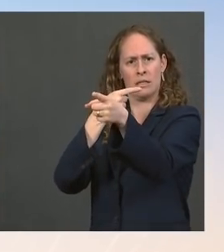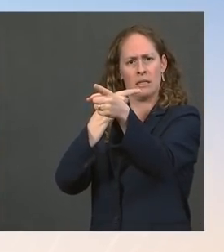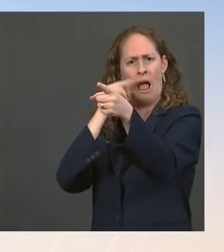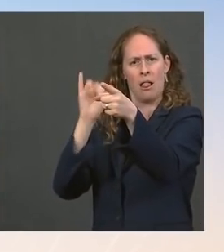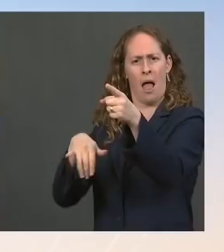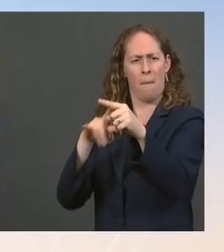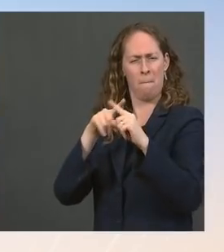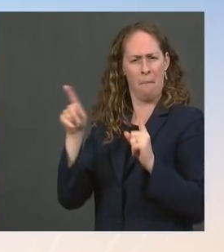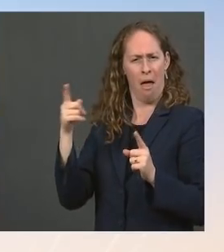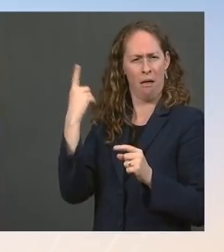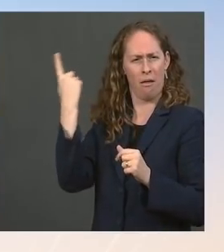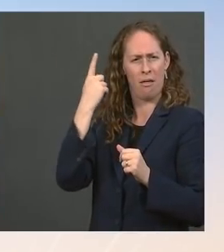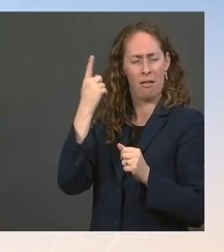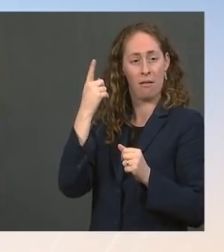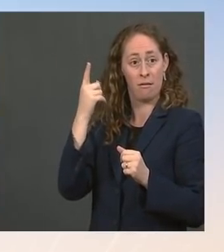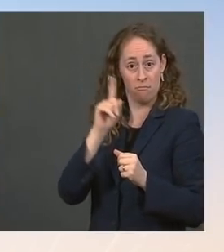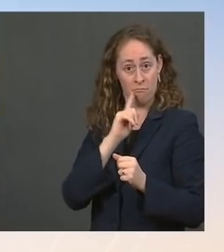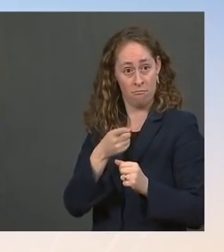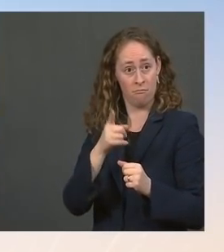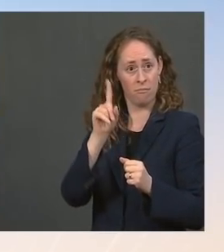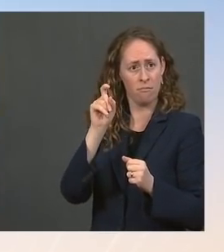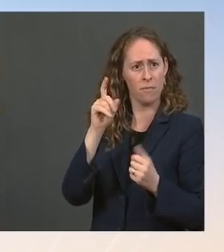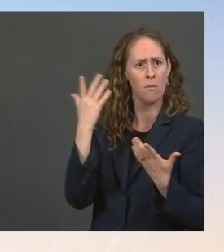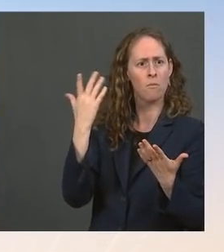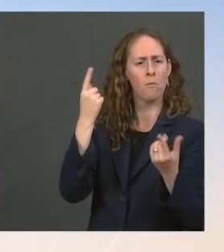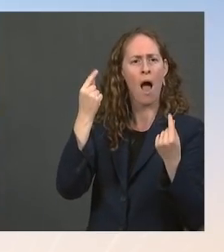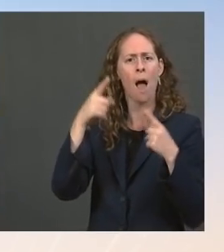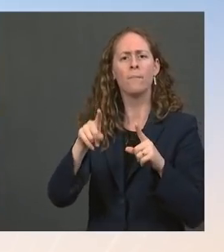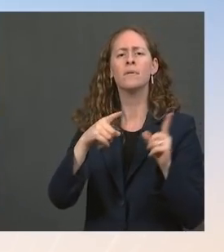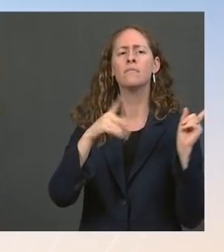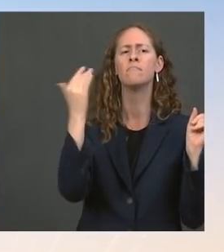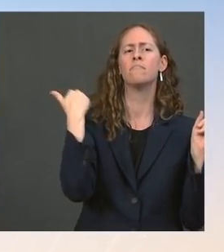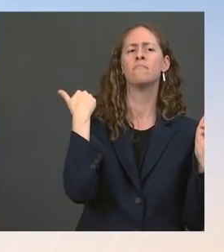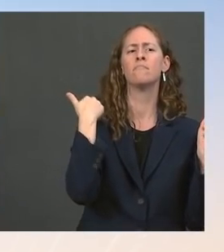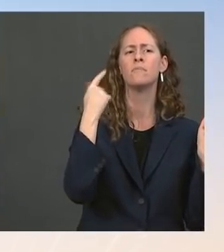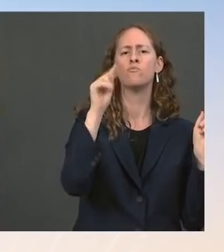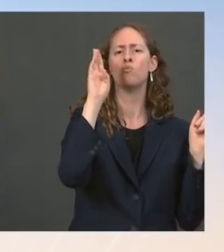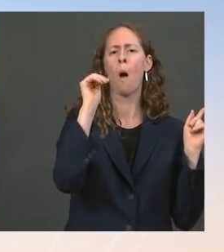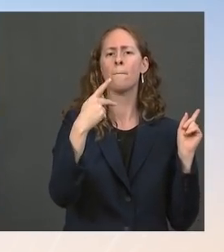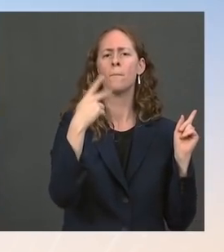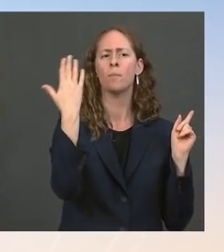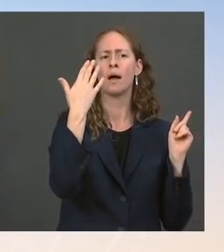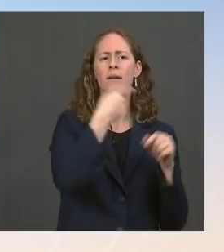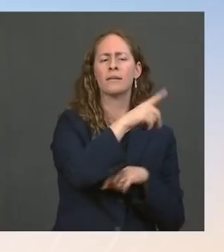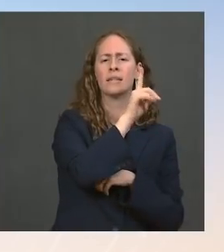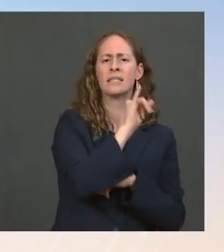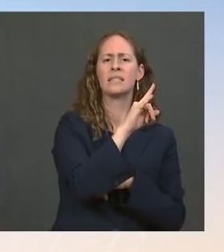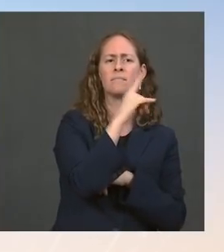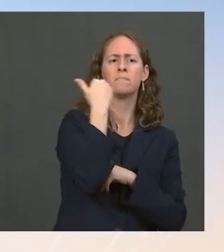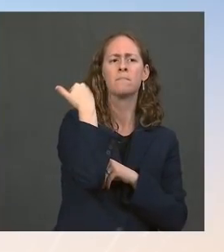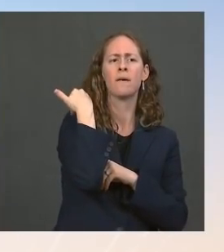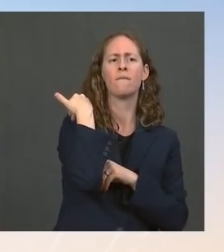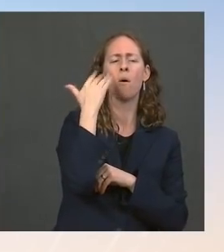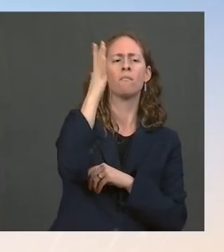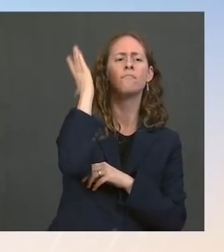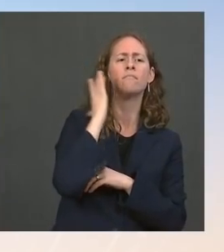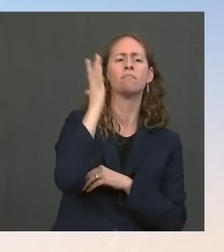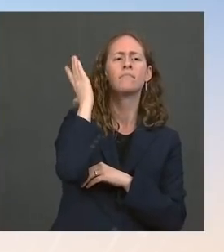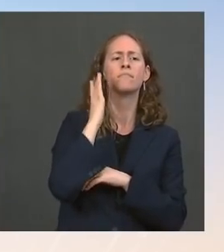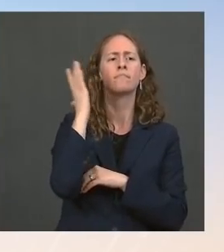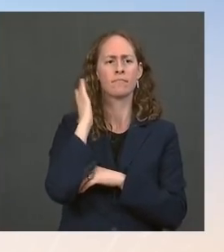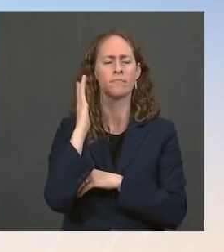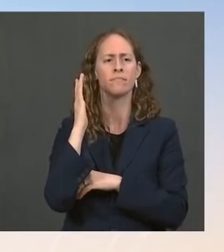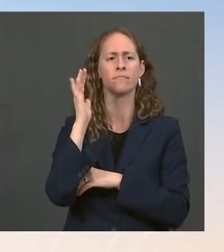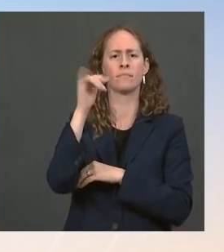Trump administration? We saw Congresswoman Maxine Waters just today saying this is Trump's policy. Several other Democrats are saying this looks like the